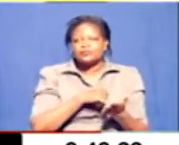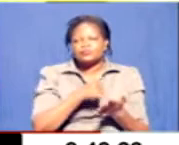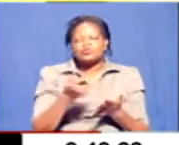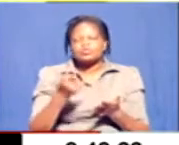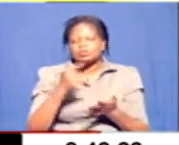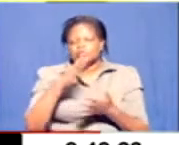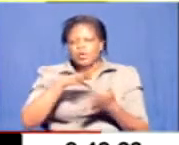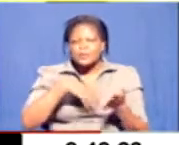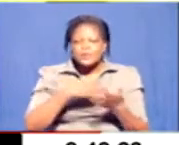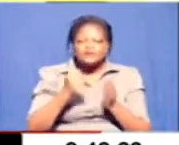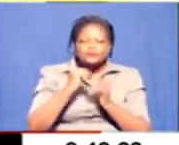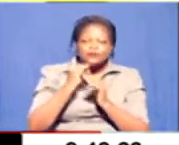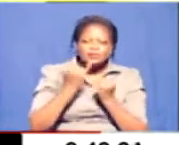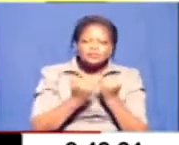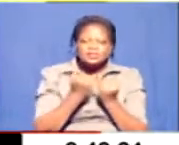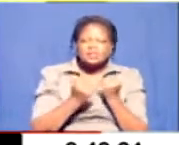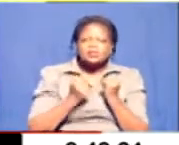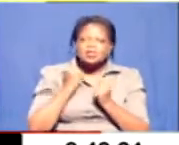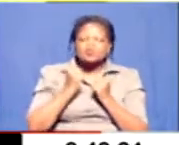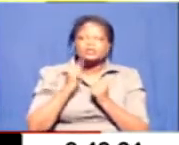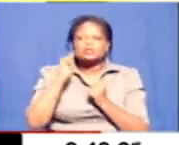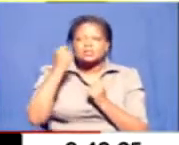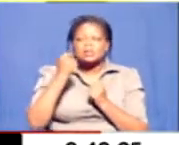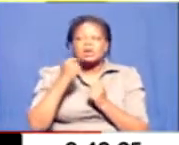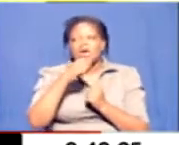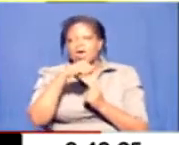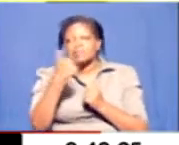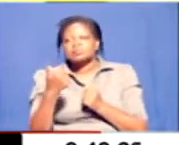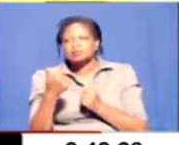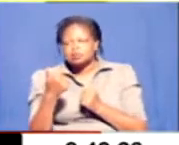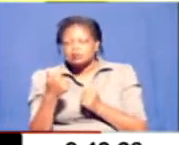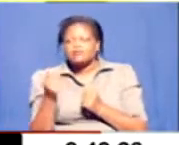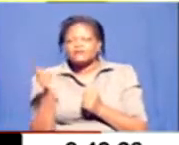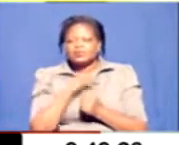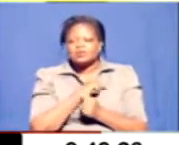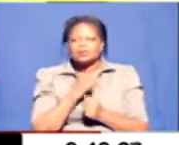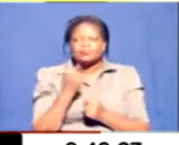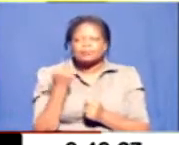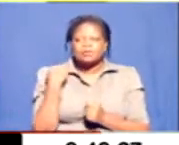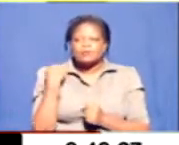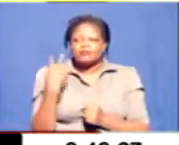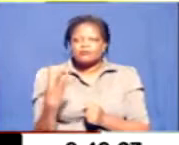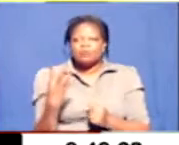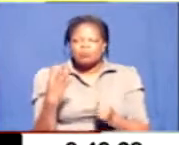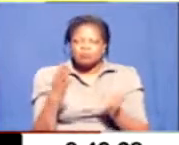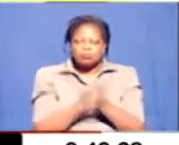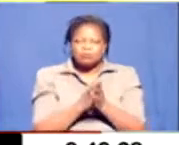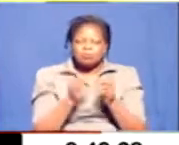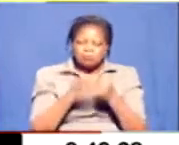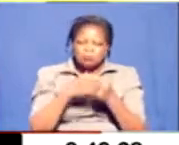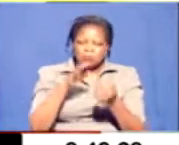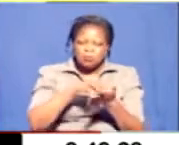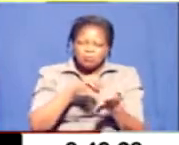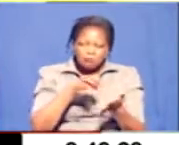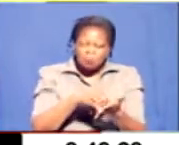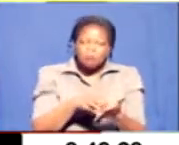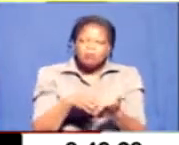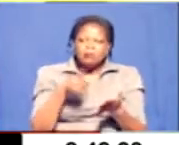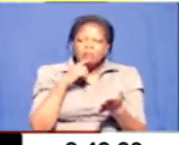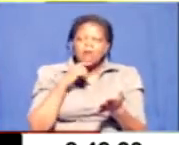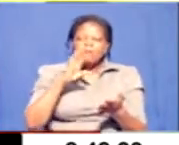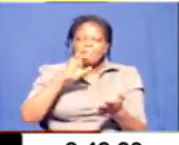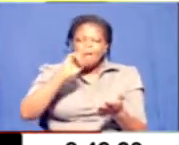Saturday. In athletics, Kenya's Rodgers, Kiprop and Wilson Bill finished in fourth and ninth positions respectively in the men's 5,000